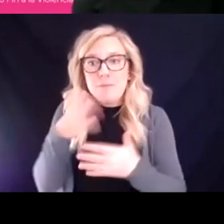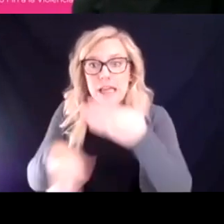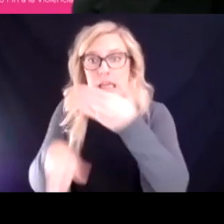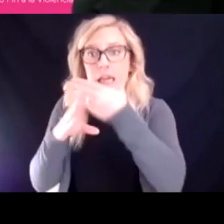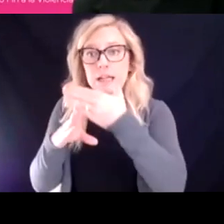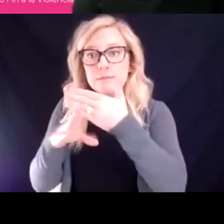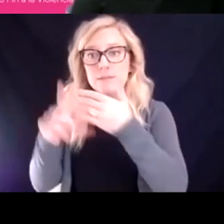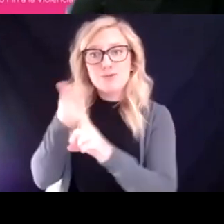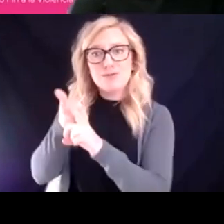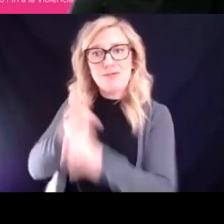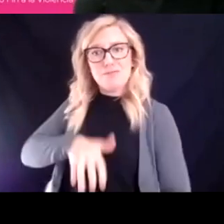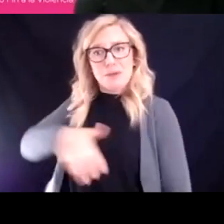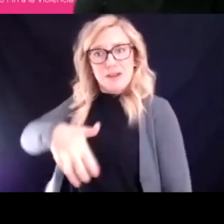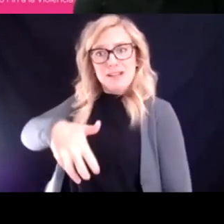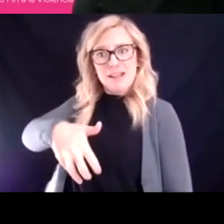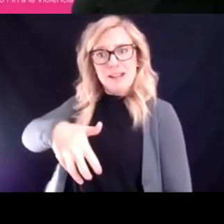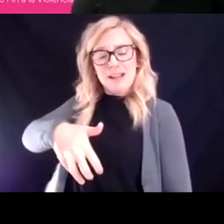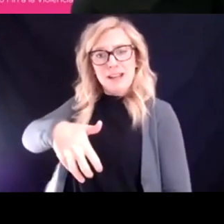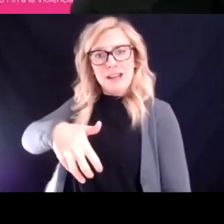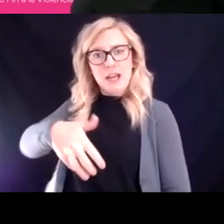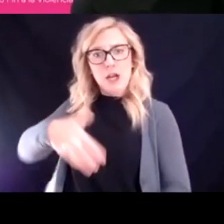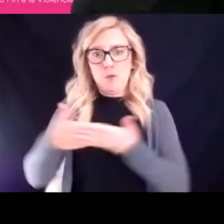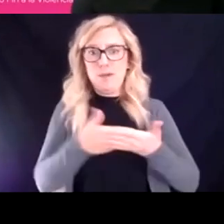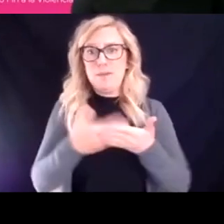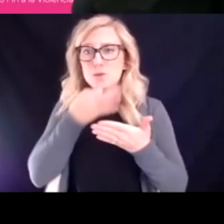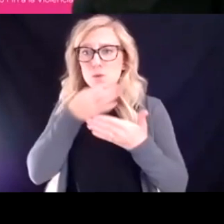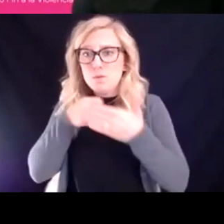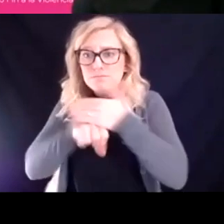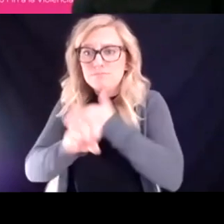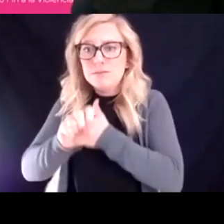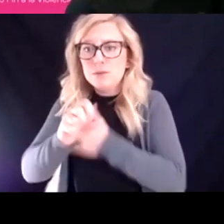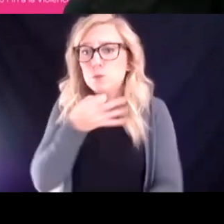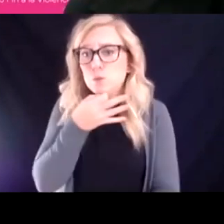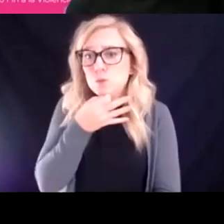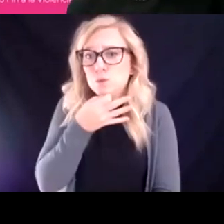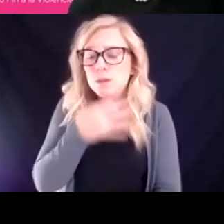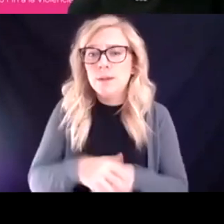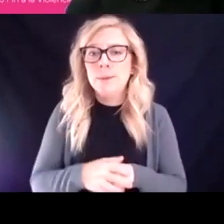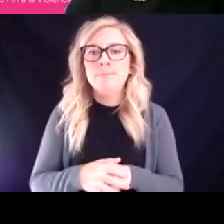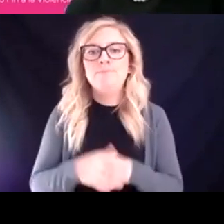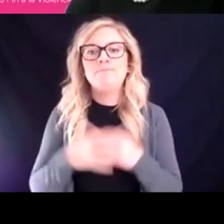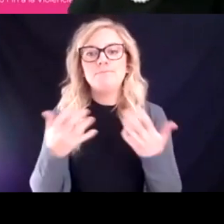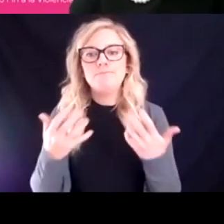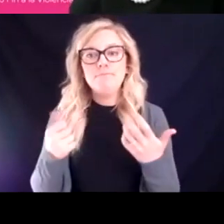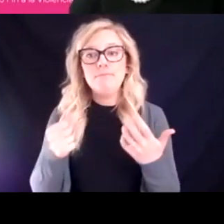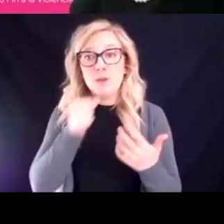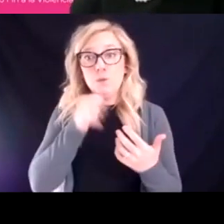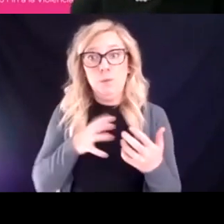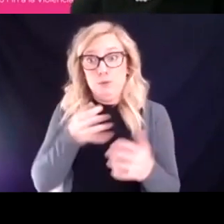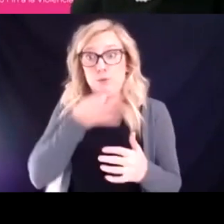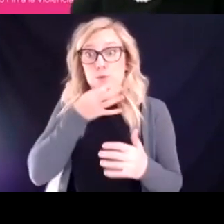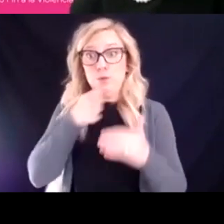where, you know, her baby was about to be born. And so she was about to give birth.